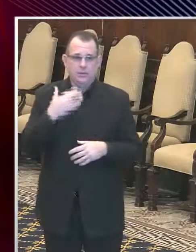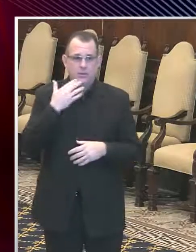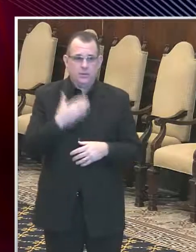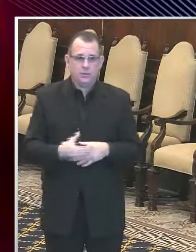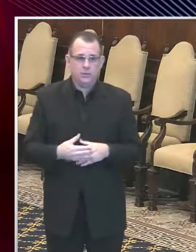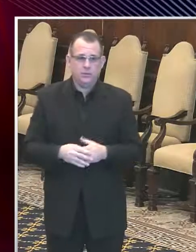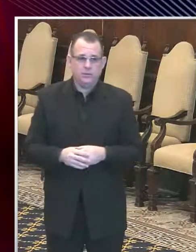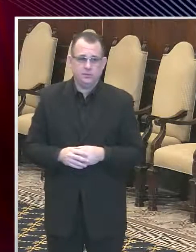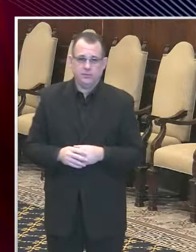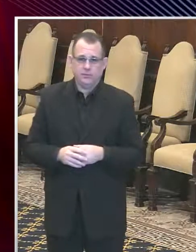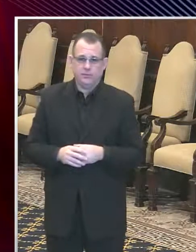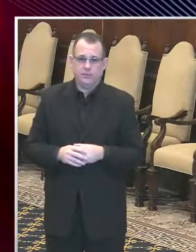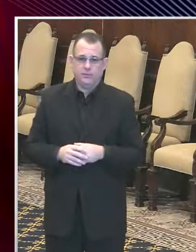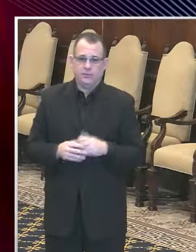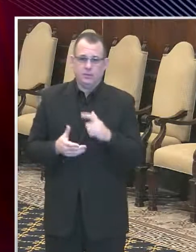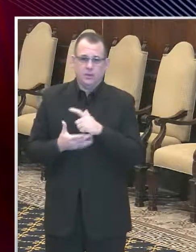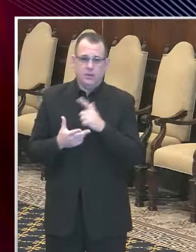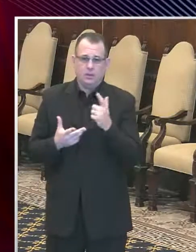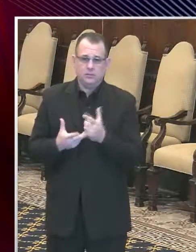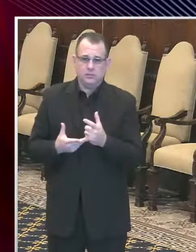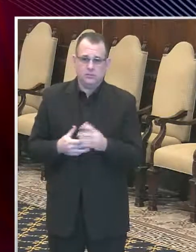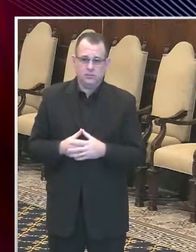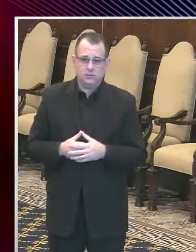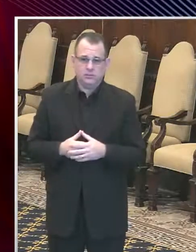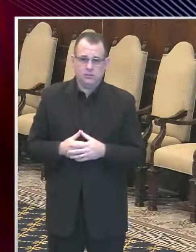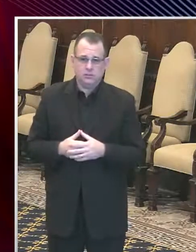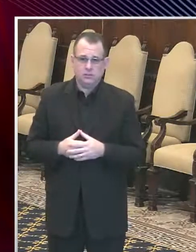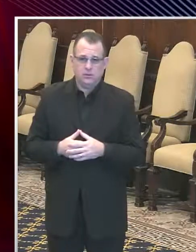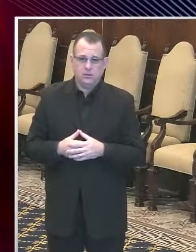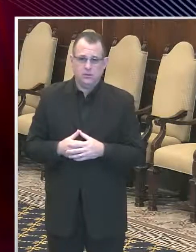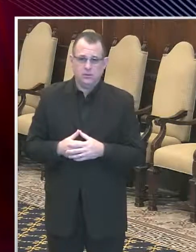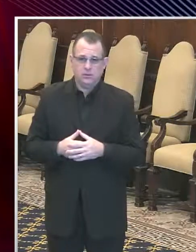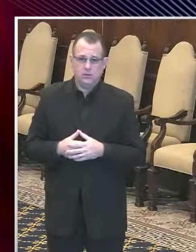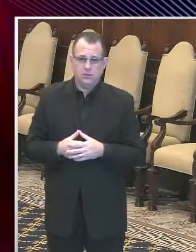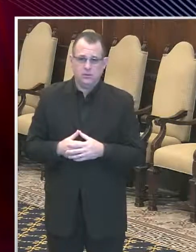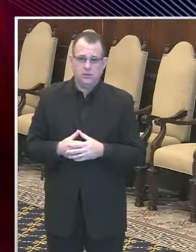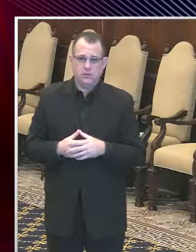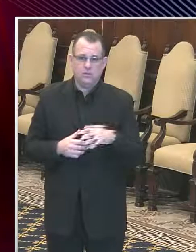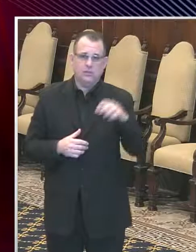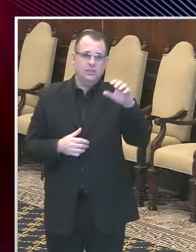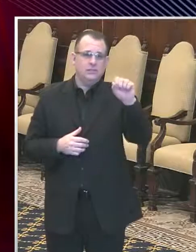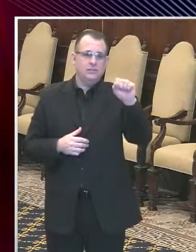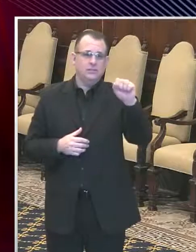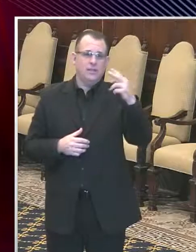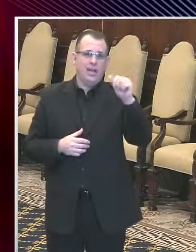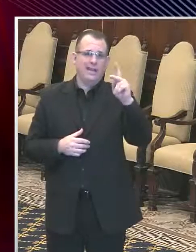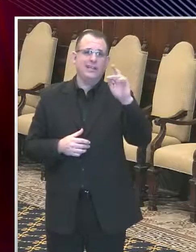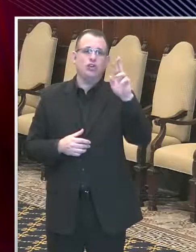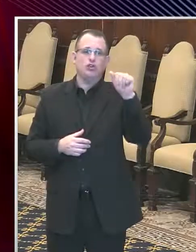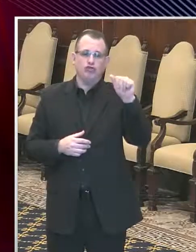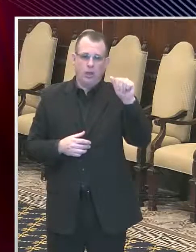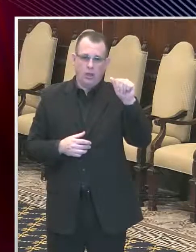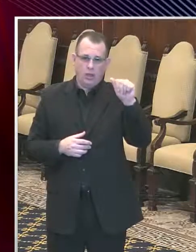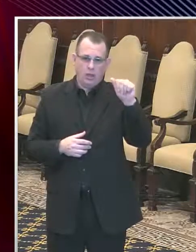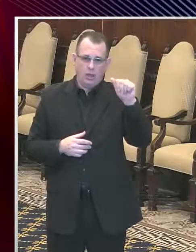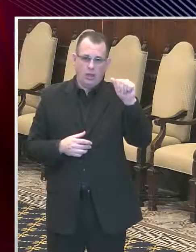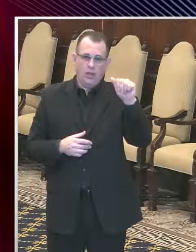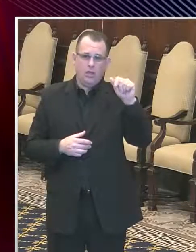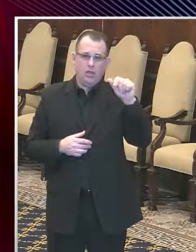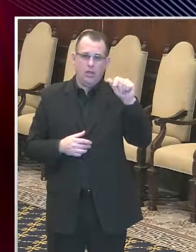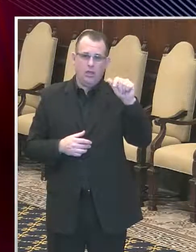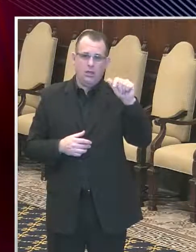Thank you, Mitch. We are now going to go to Shaira Arias with Telemundo. Shaira? Hi,